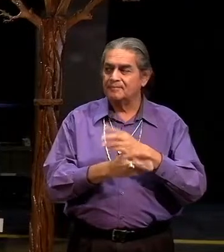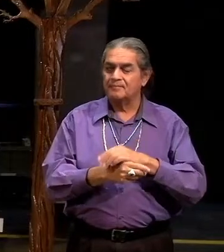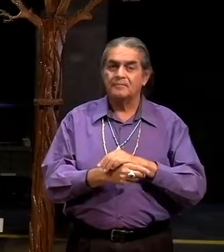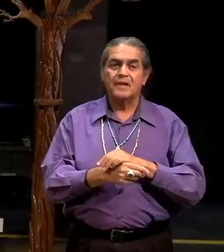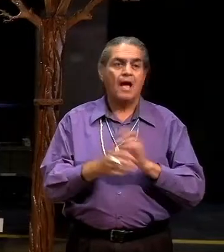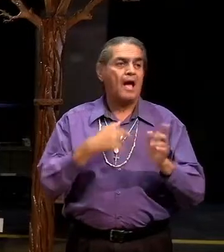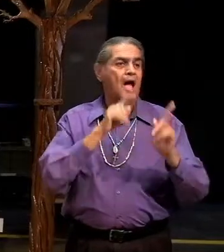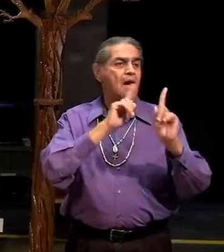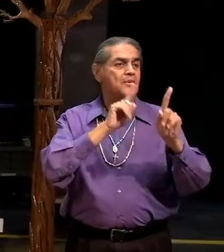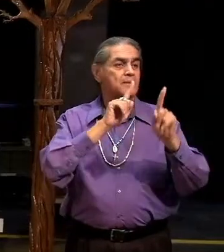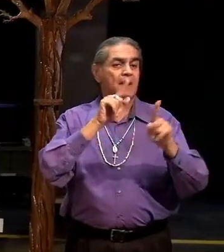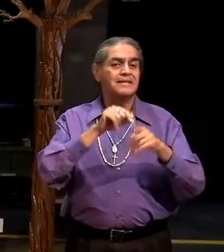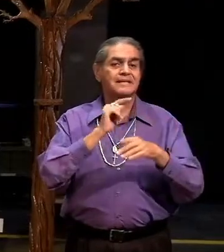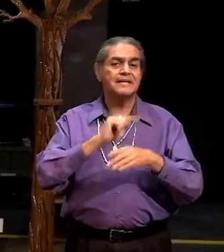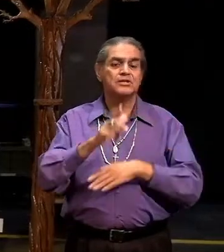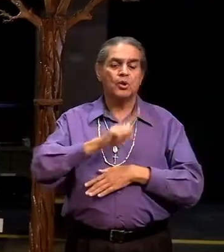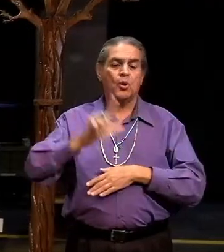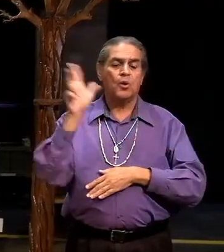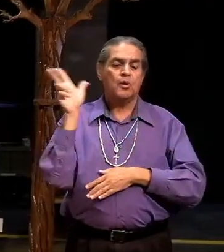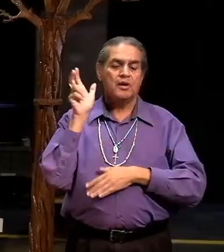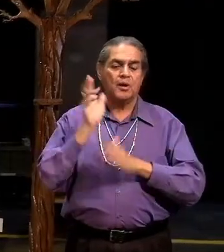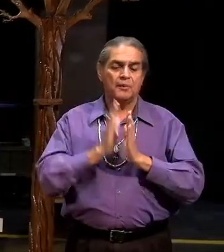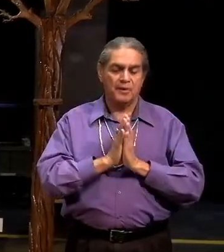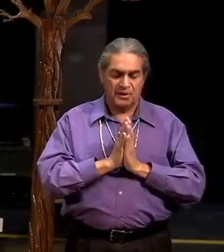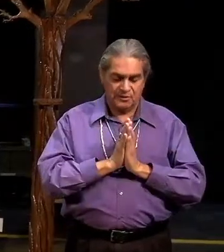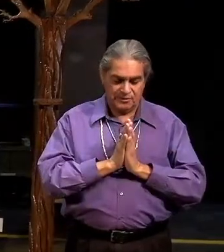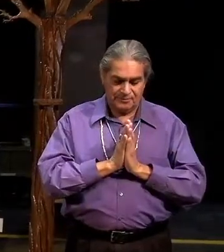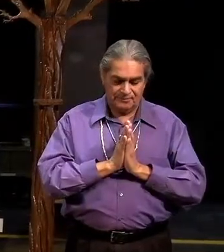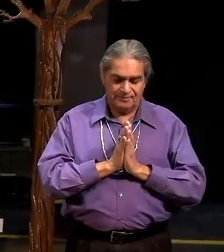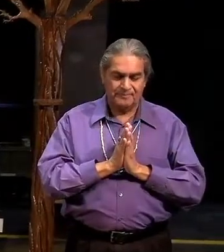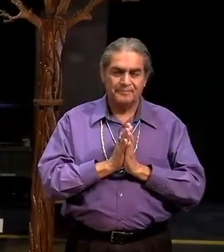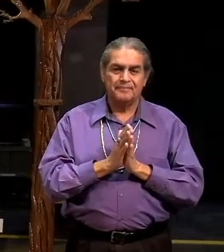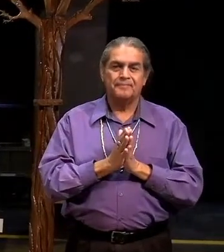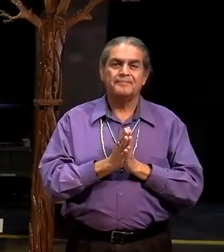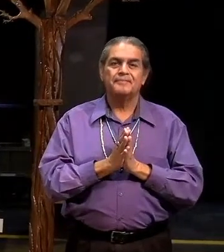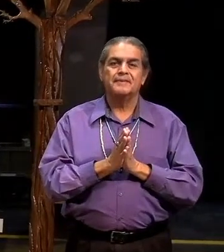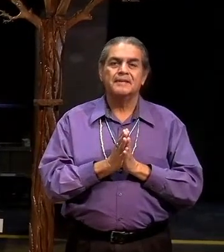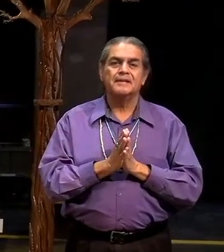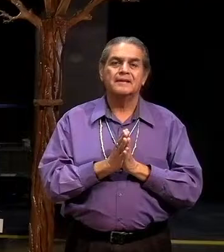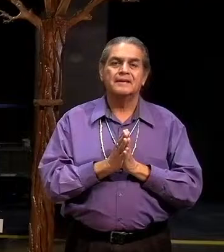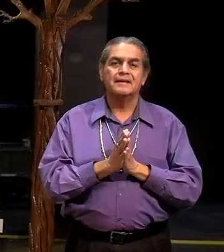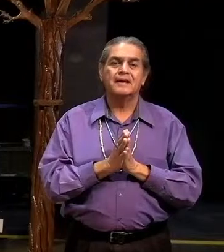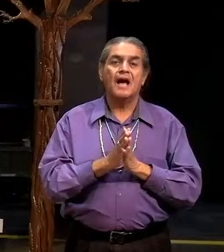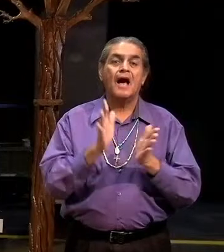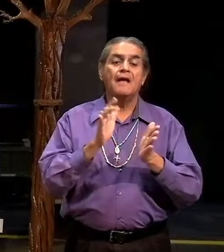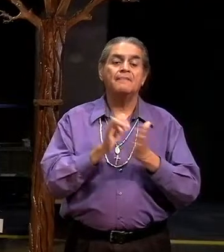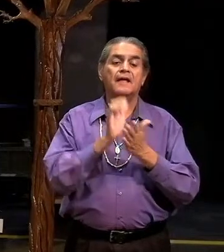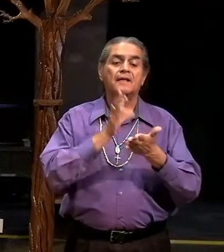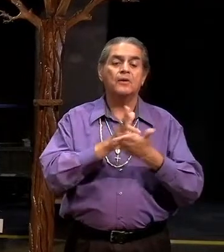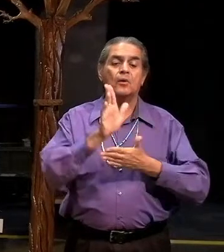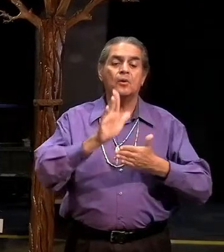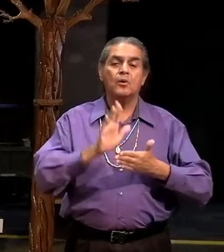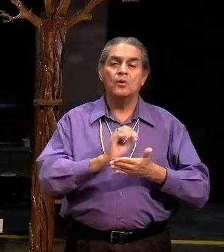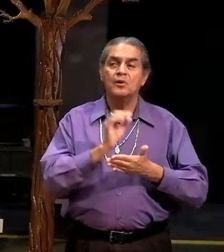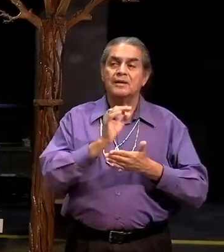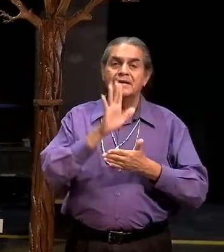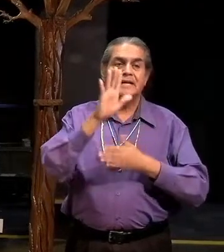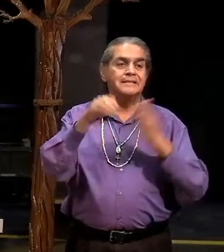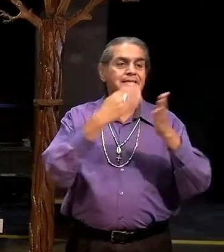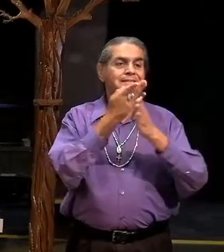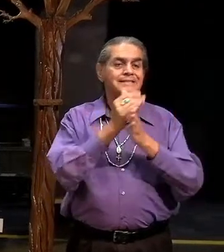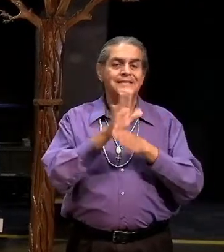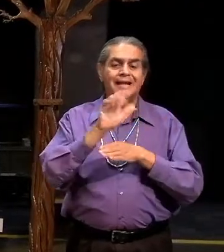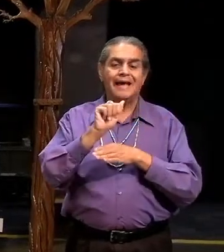Our response is, Lord, hear our prayer. Lord, hear our prayer. That the holy season of Advent